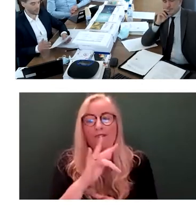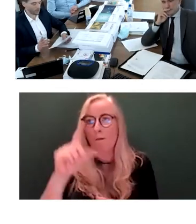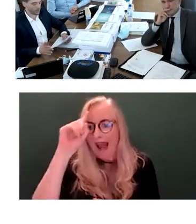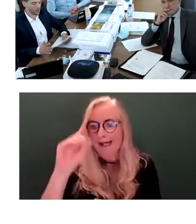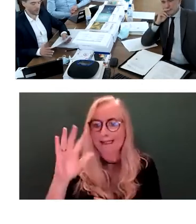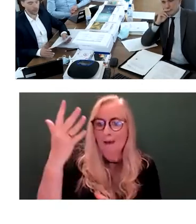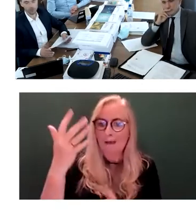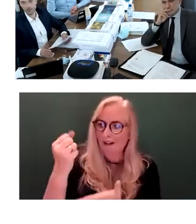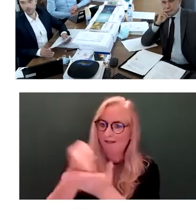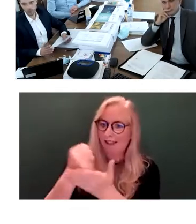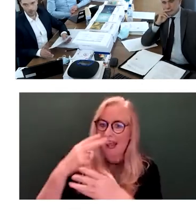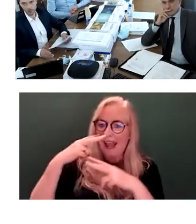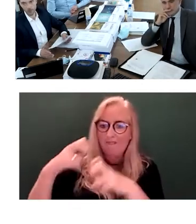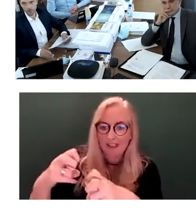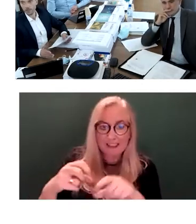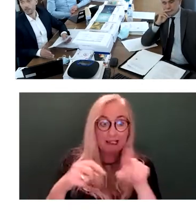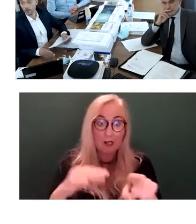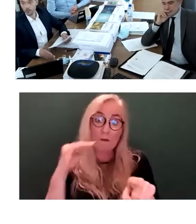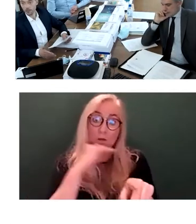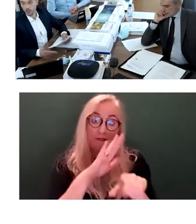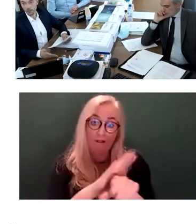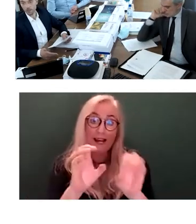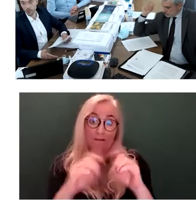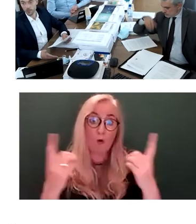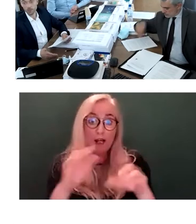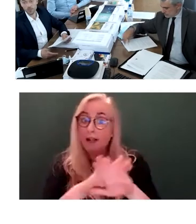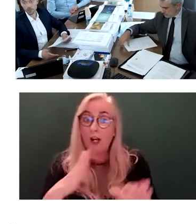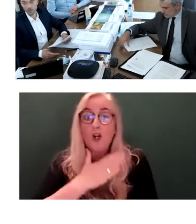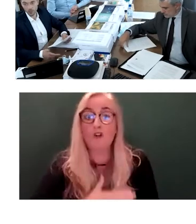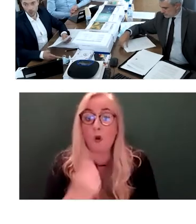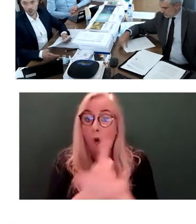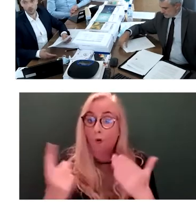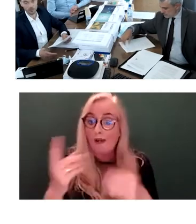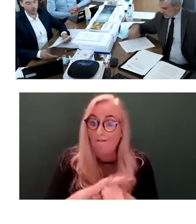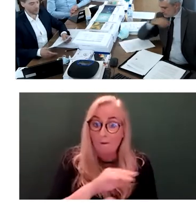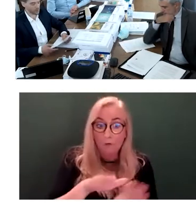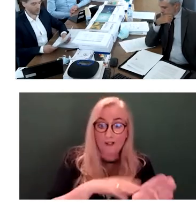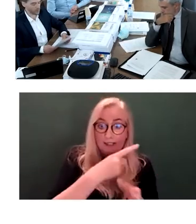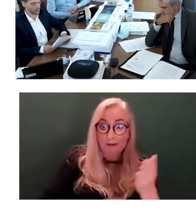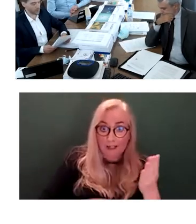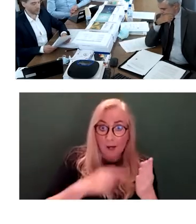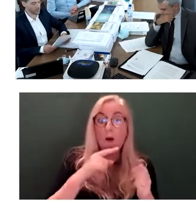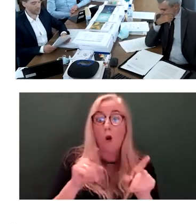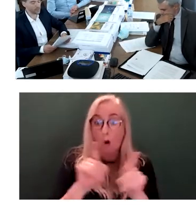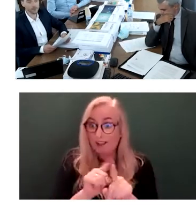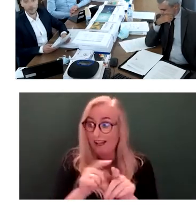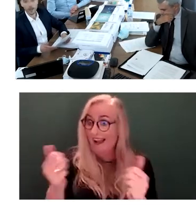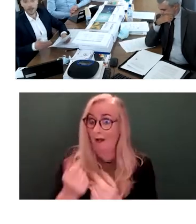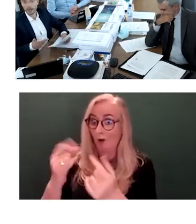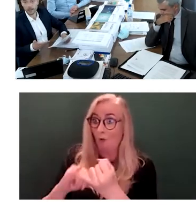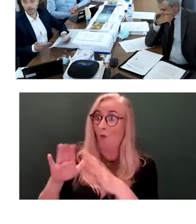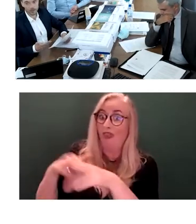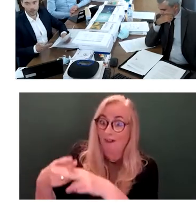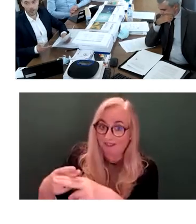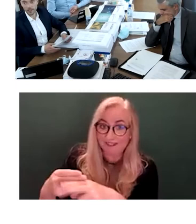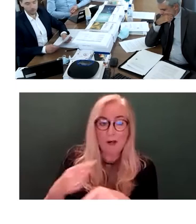this is very, very important for everyone, not only for persons, but definitely also for persons with disabilities.